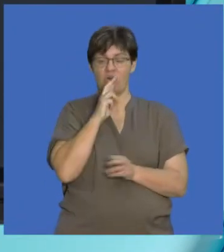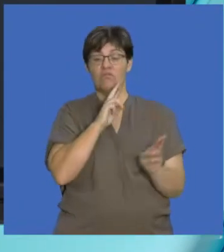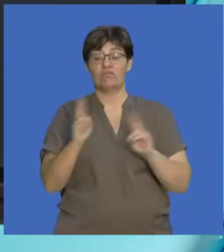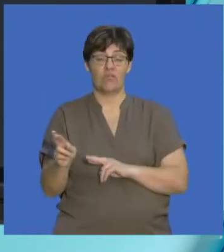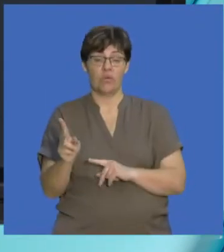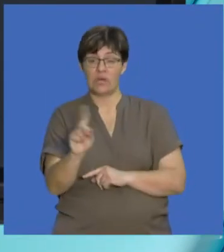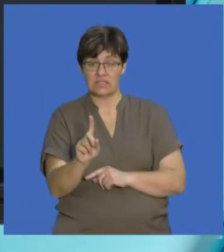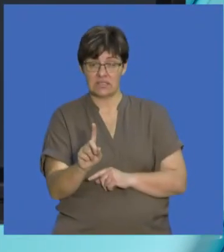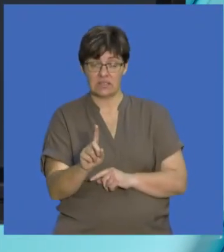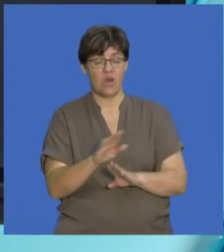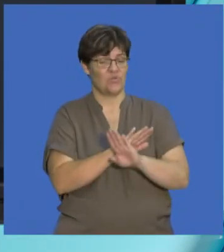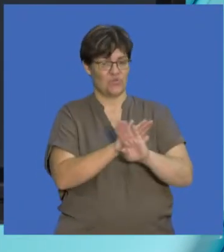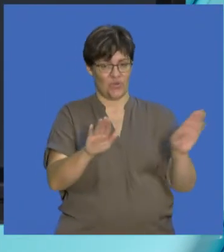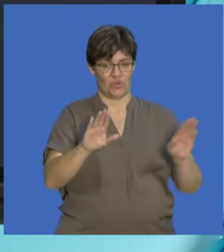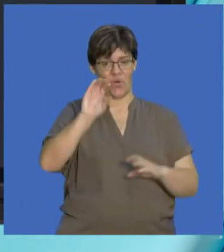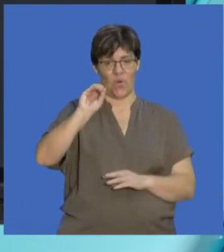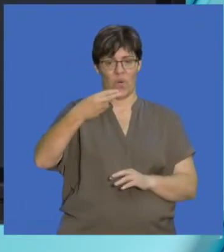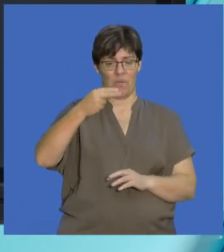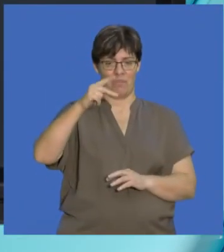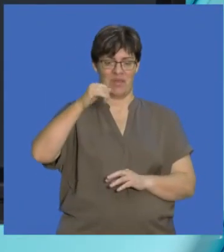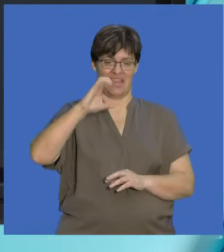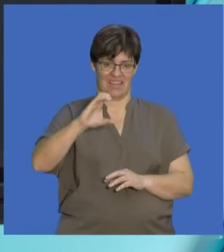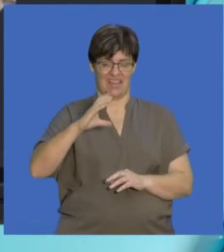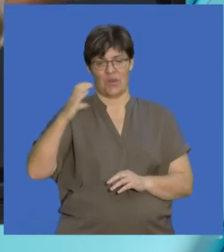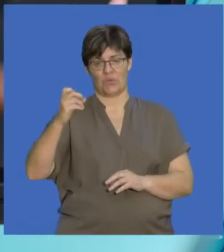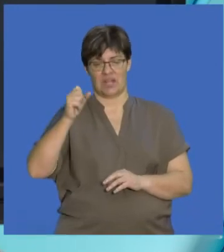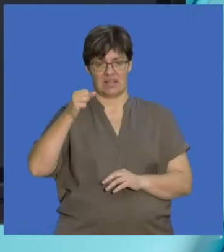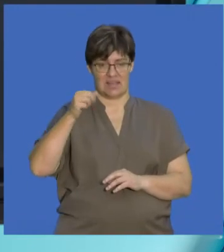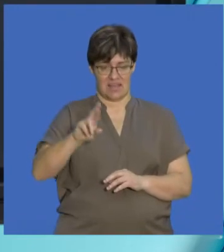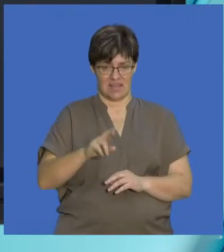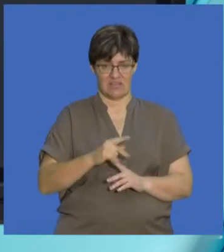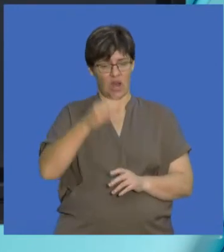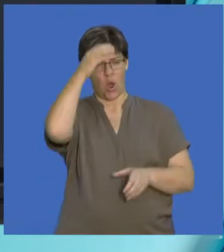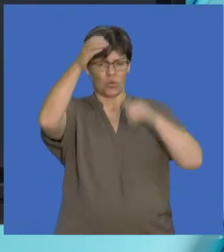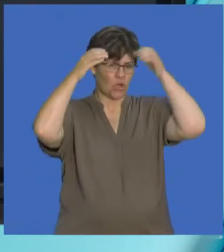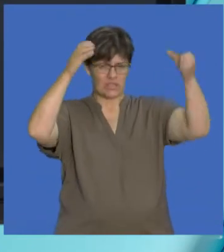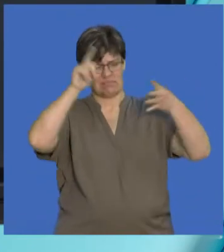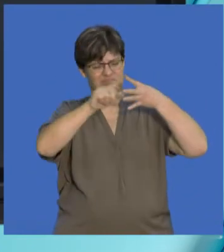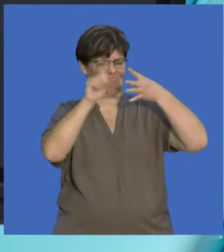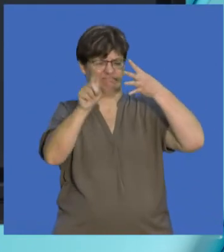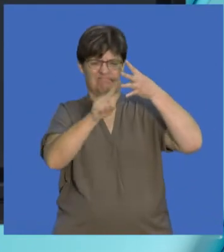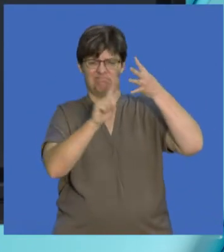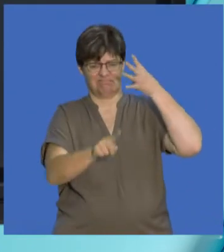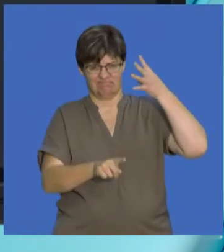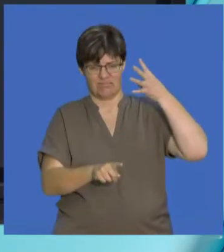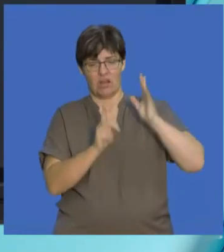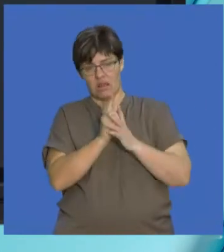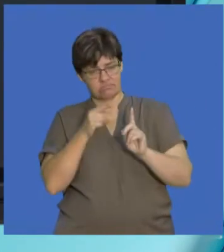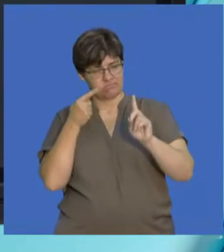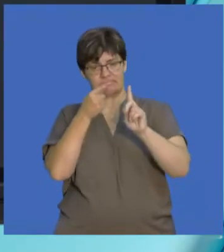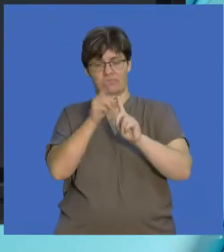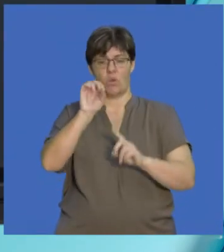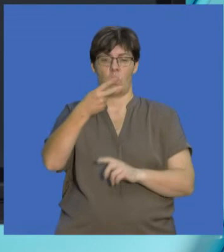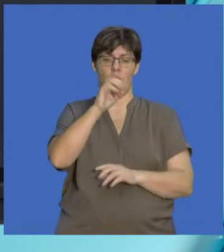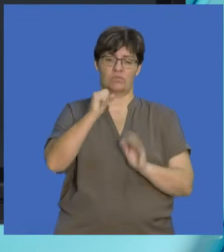a non-ohmic conductor. So these are the different concepts that have got to do or lead up to the Ohm's Law, okay?